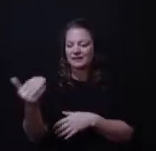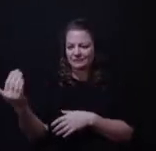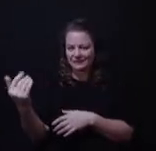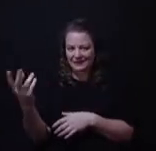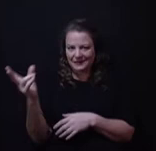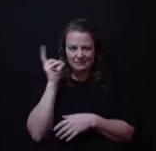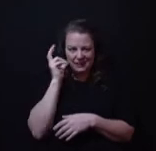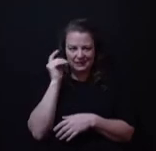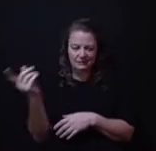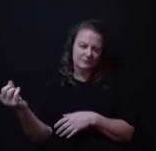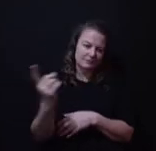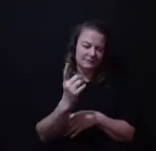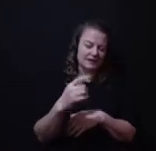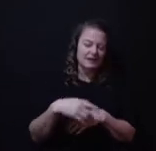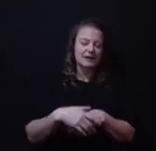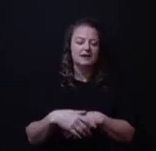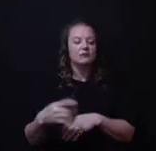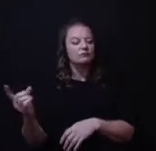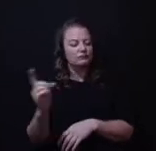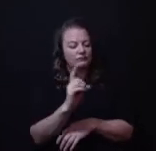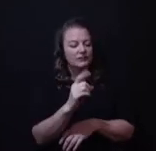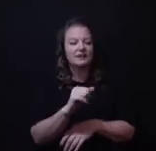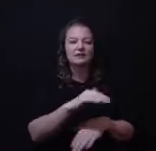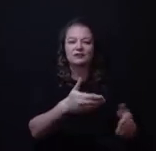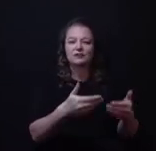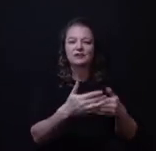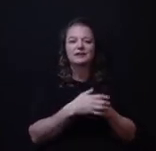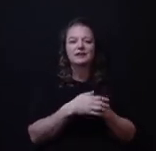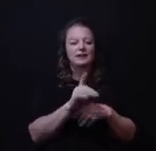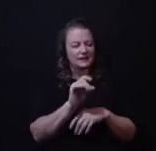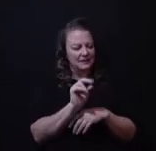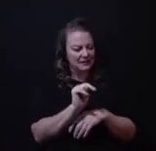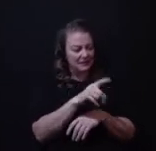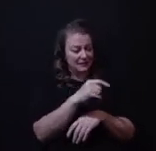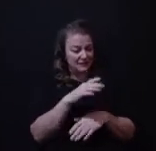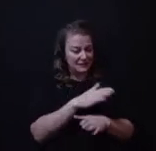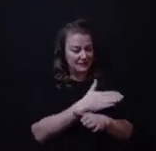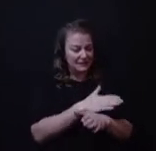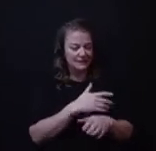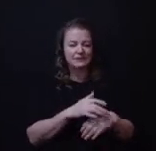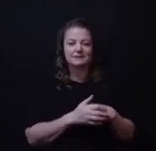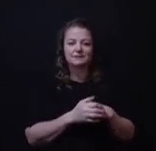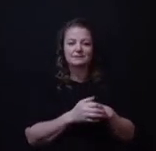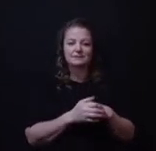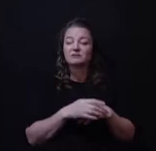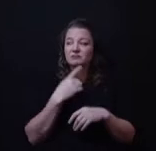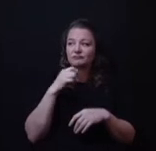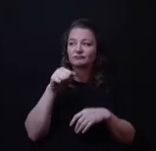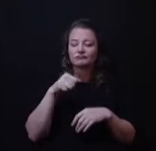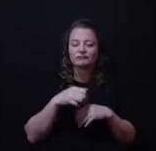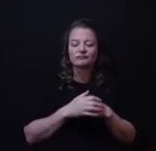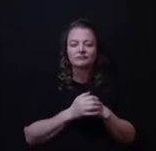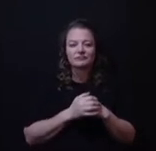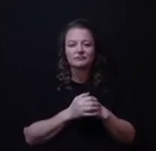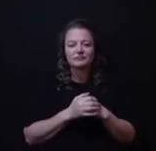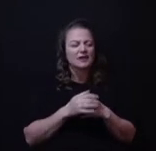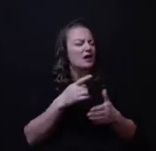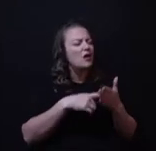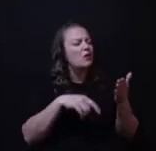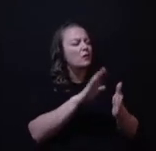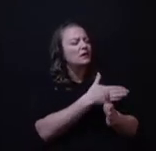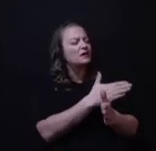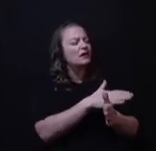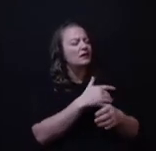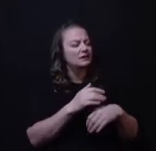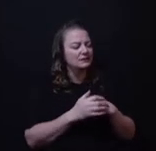So I walked over and she introduced me. I said, Donald, you singing a song? Yes, sir. I said, what song are you